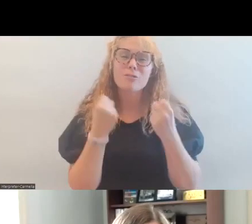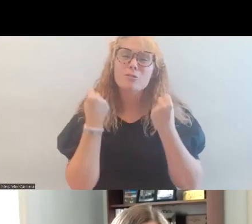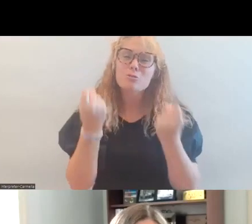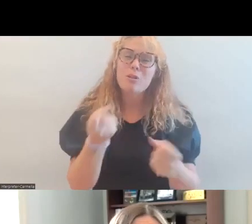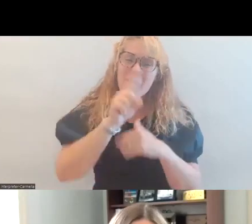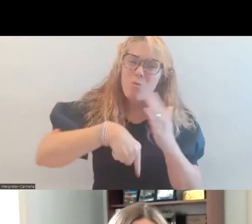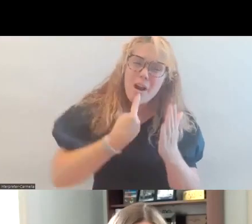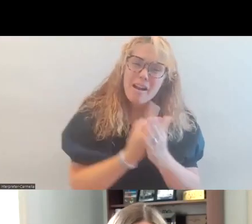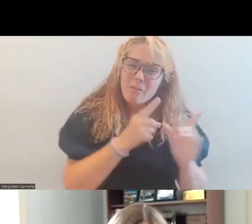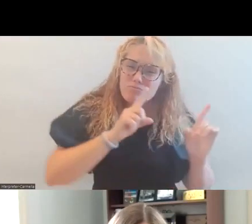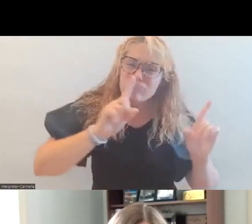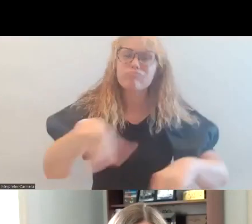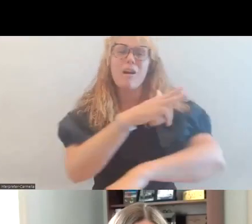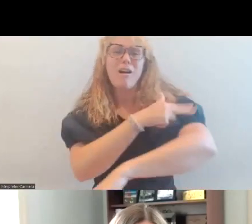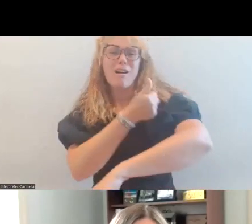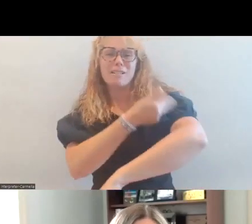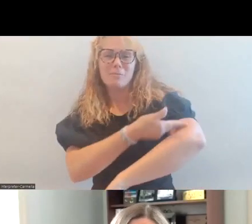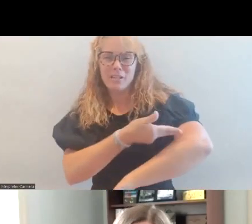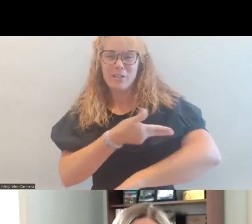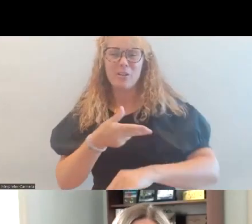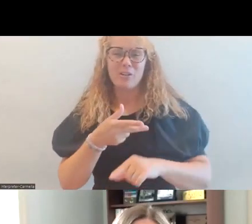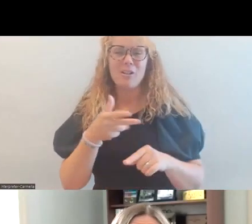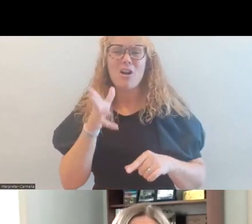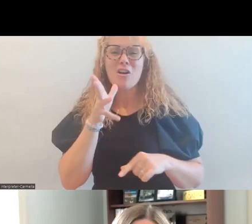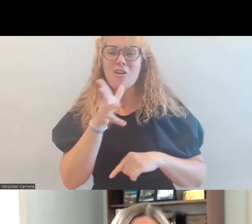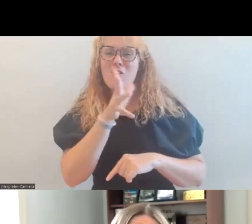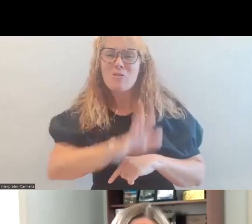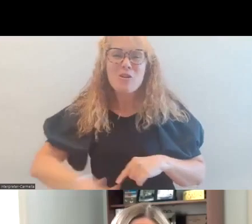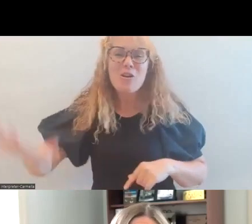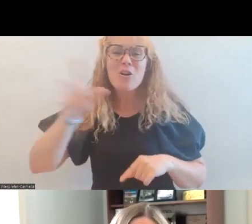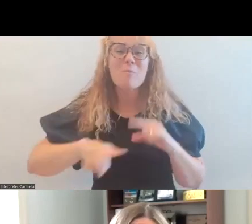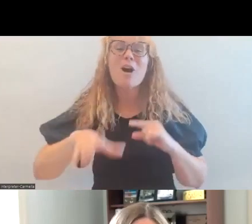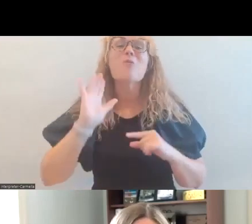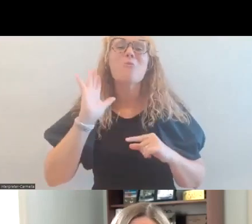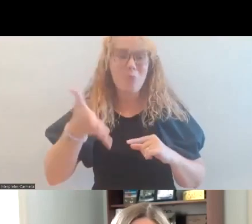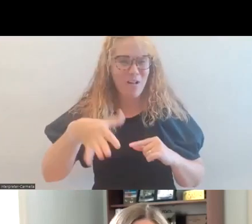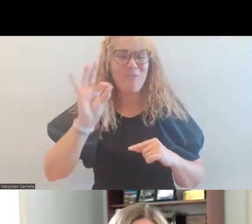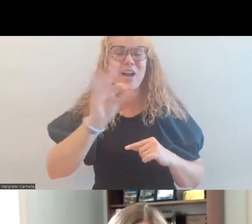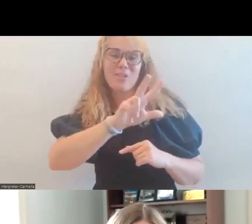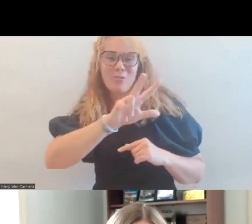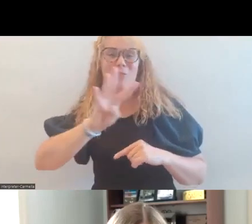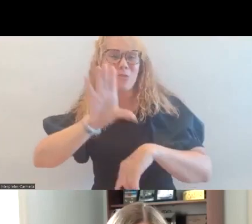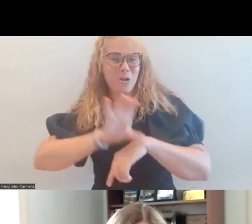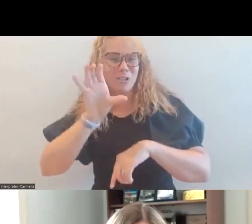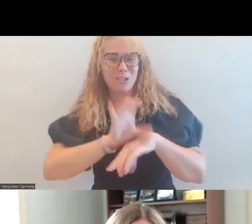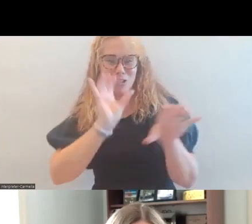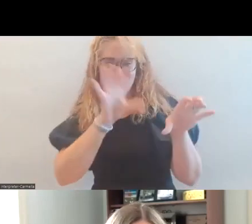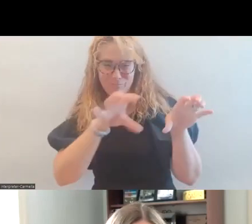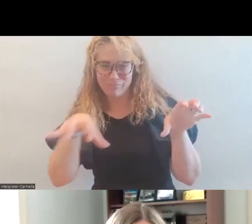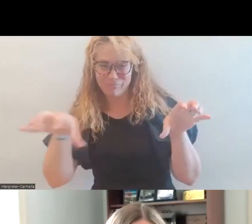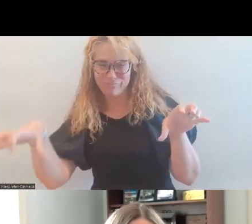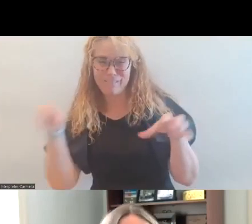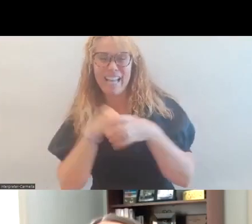hour to get to a hospital if ever needed. But you're going to find 3 to 4 churches, probably all beside each other in